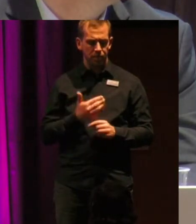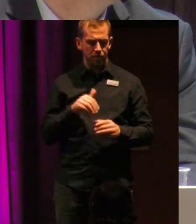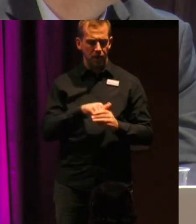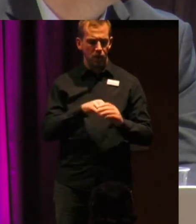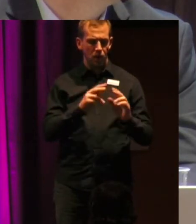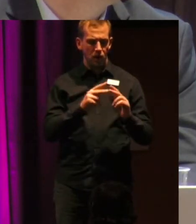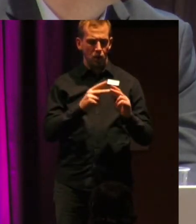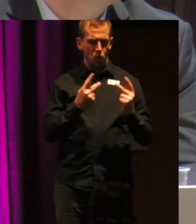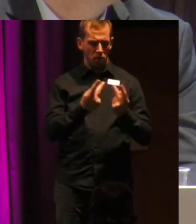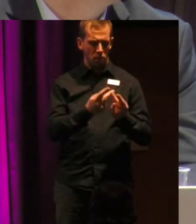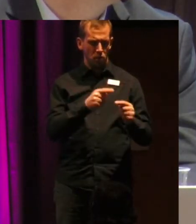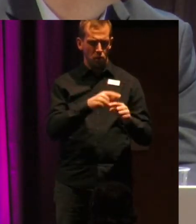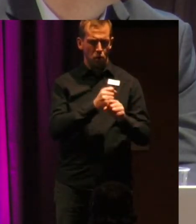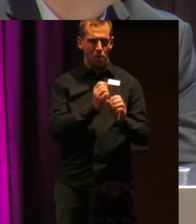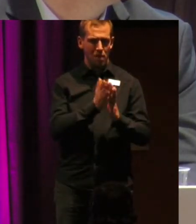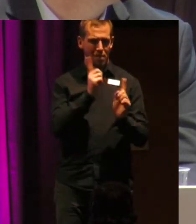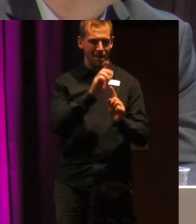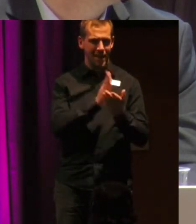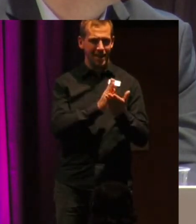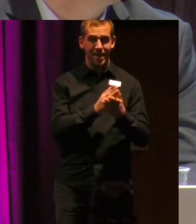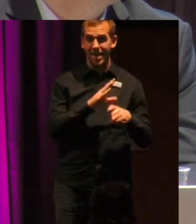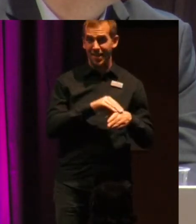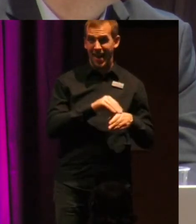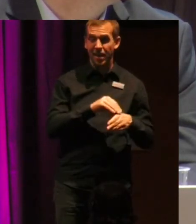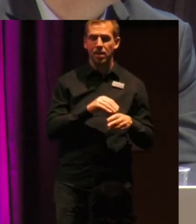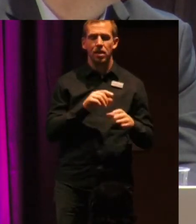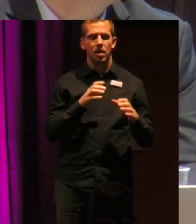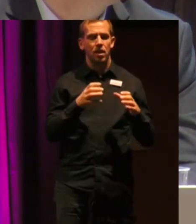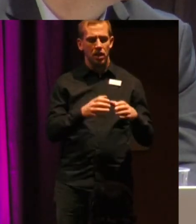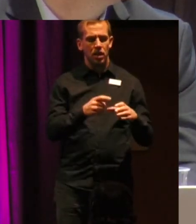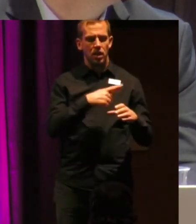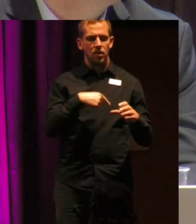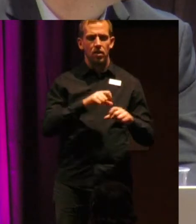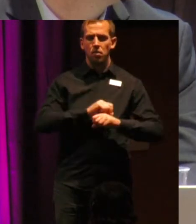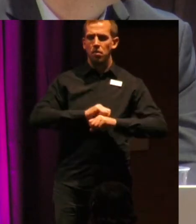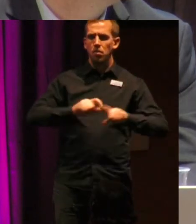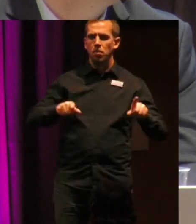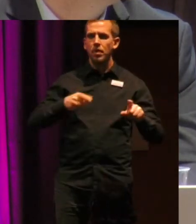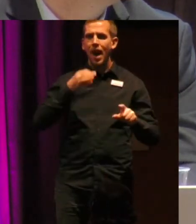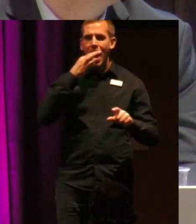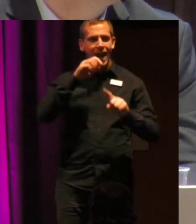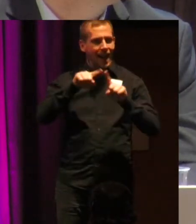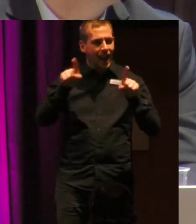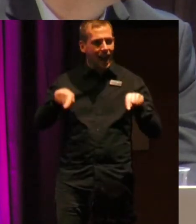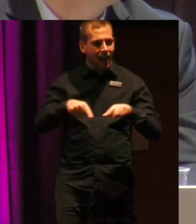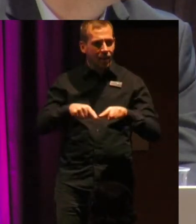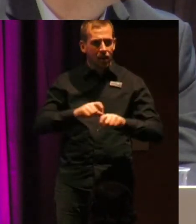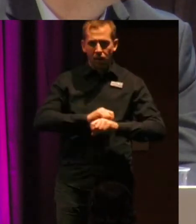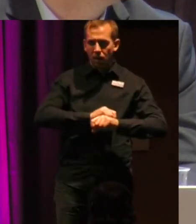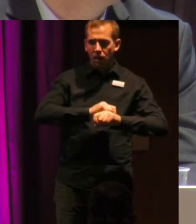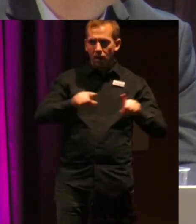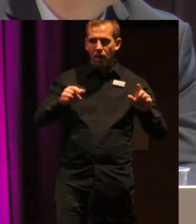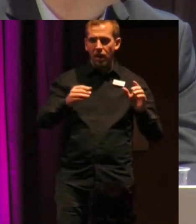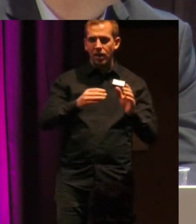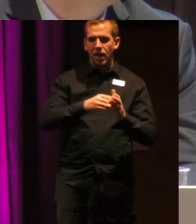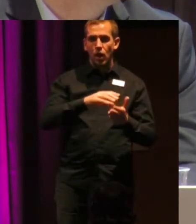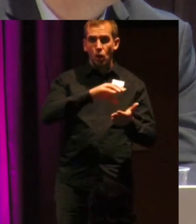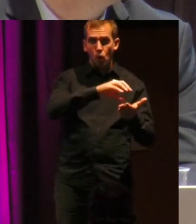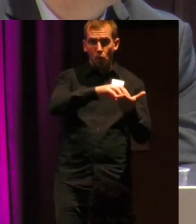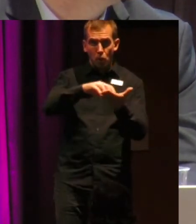commission working on human rights in Sweden, we sent out an inquiry to the different